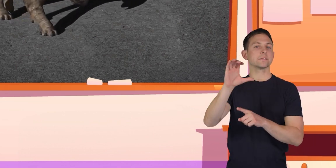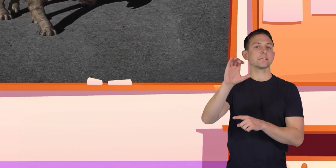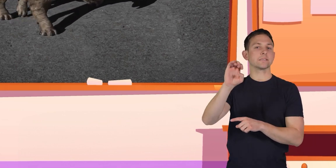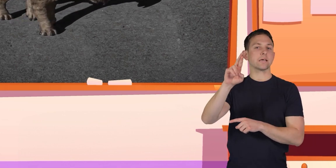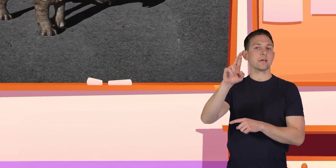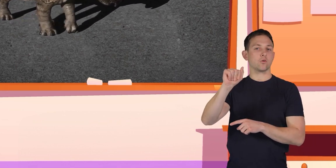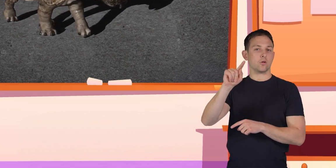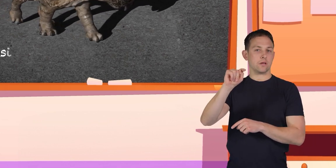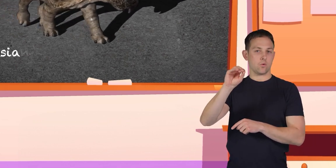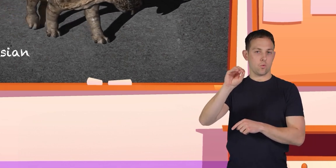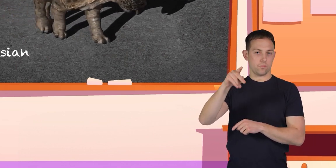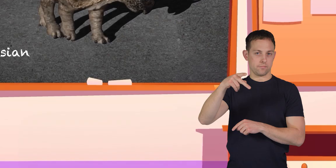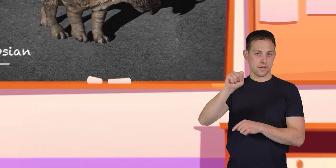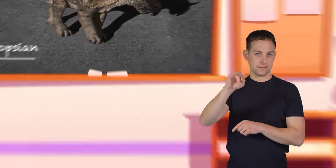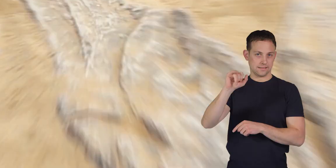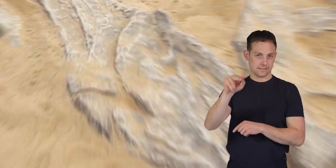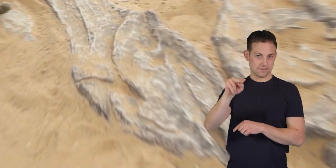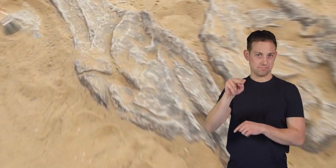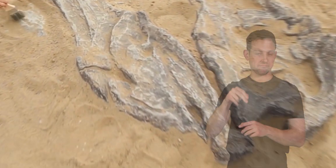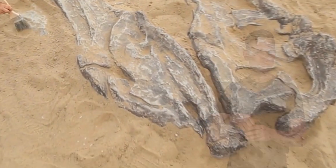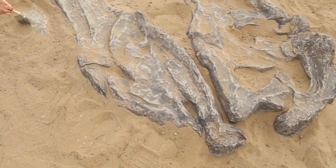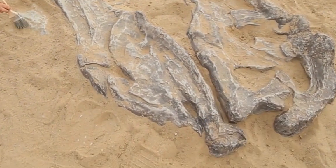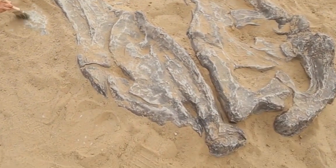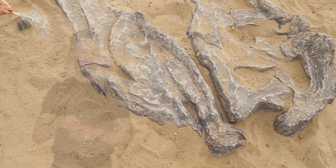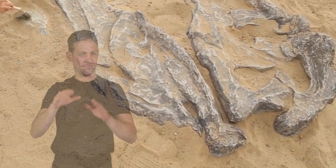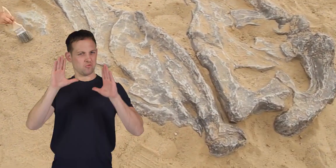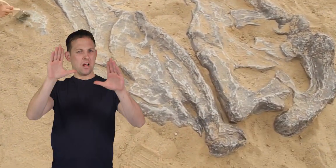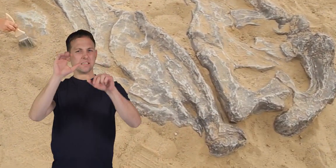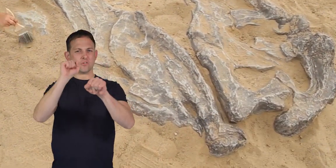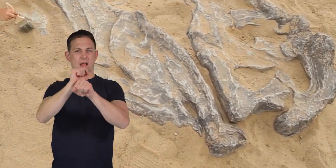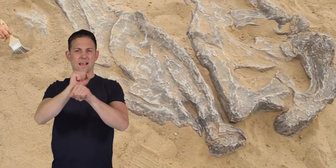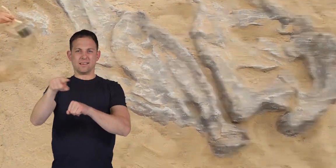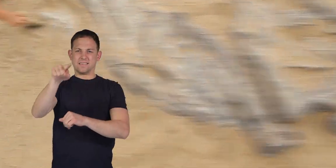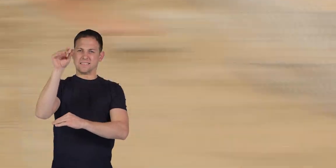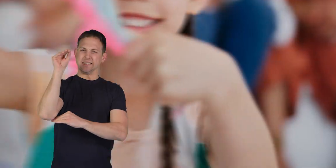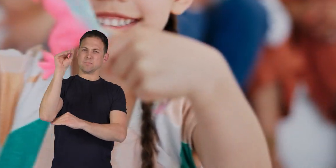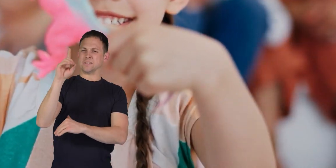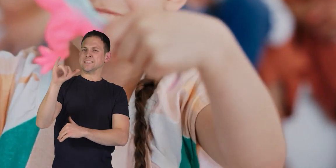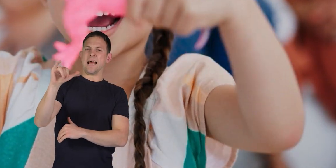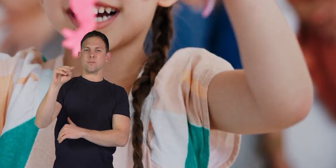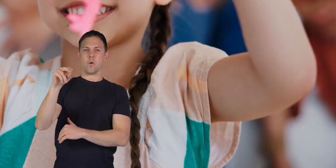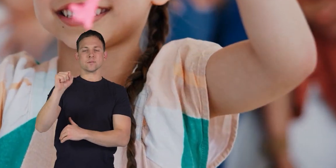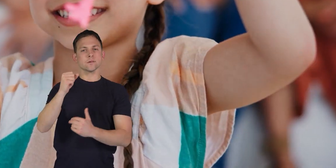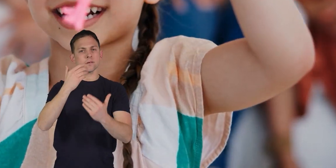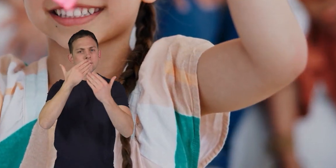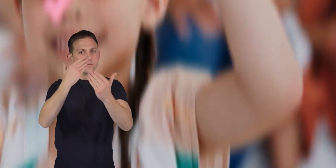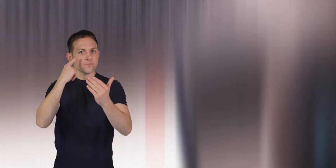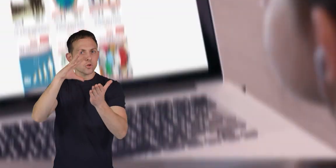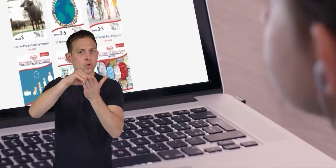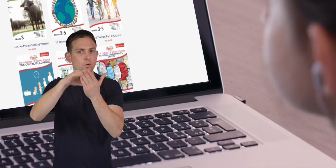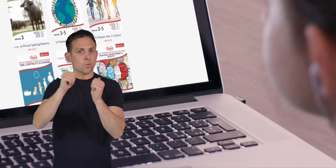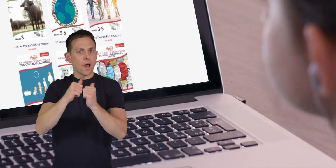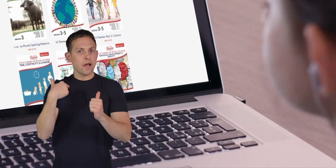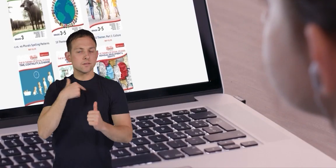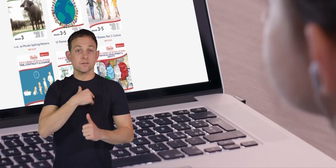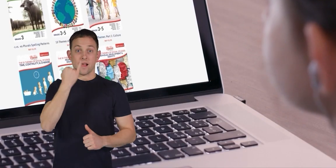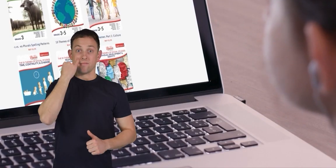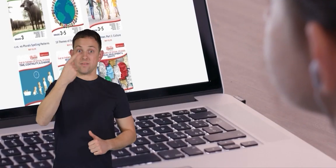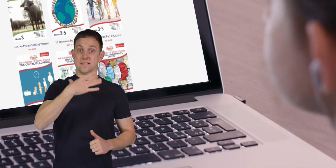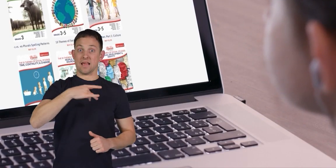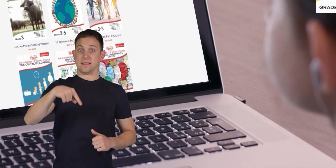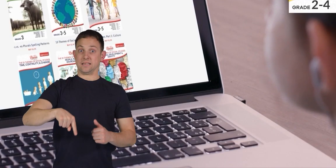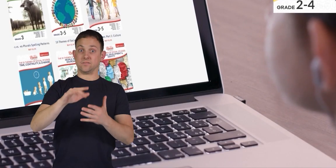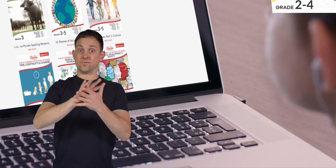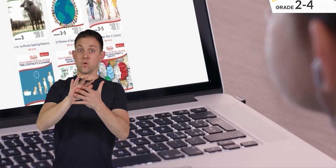is Ceratopsian. Great work, Dino Dynamos! Thanks for learning with us. If you like this